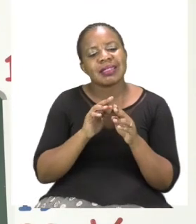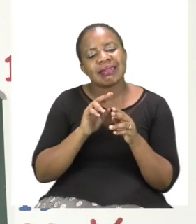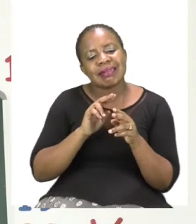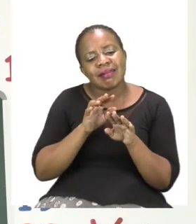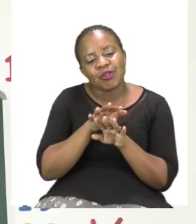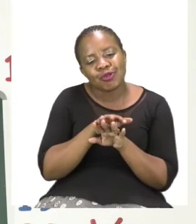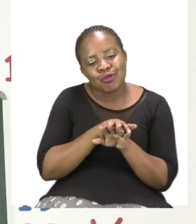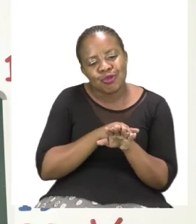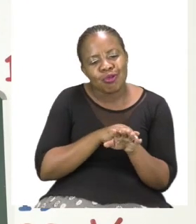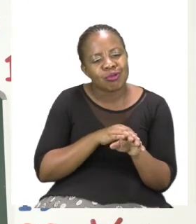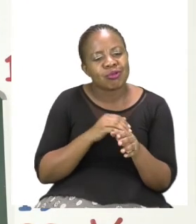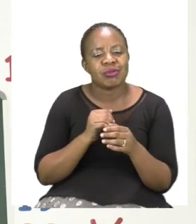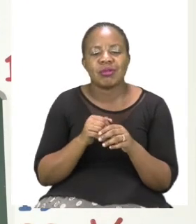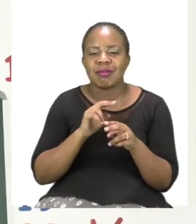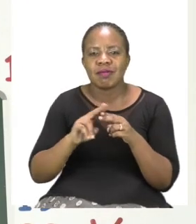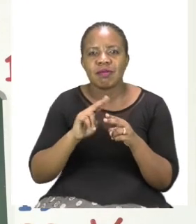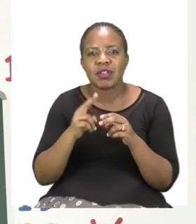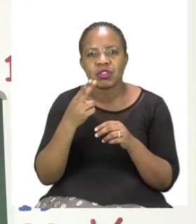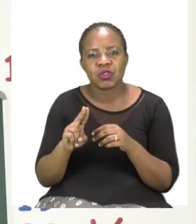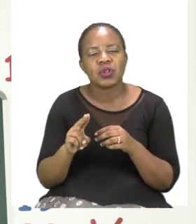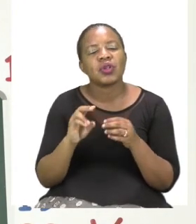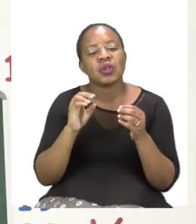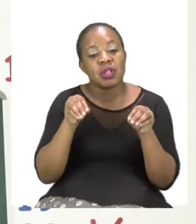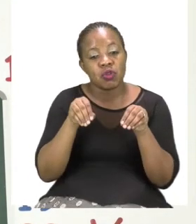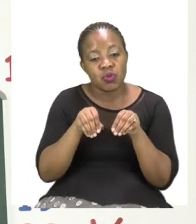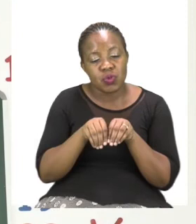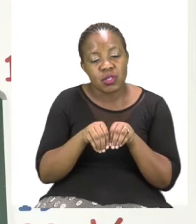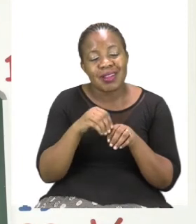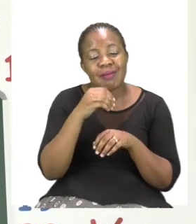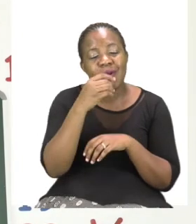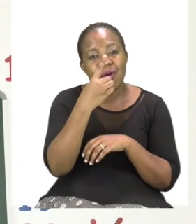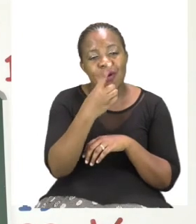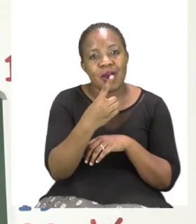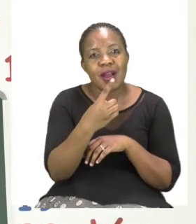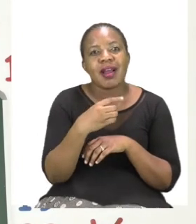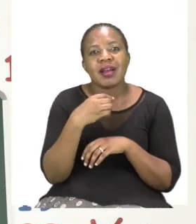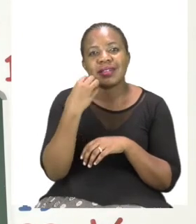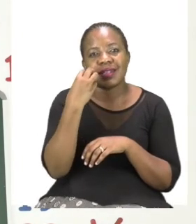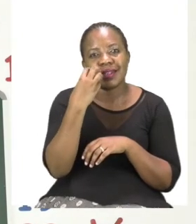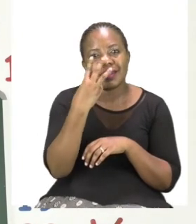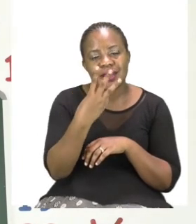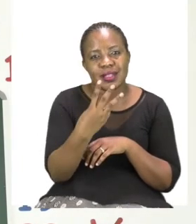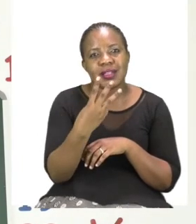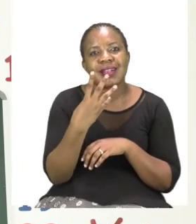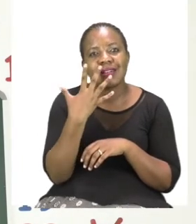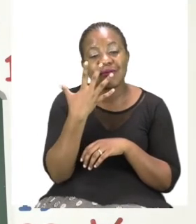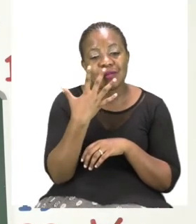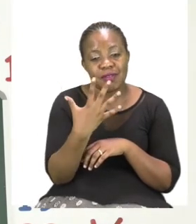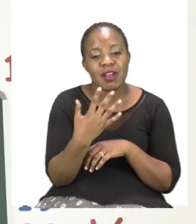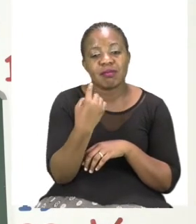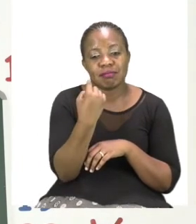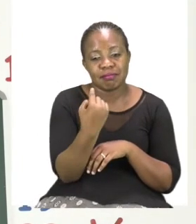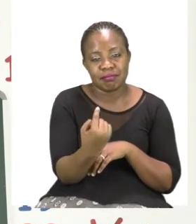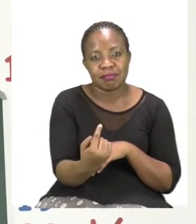1, number 3, and number 5 by yourselves. Take your time.